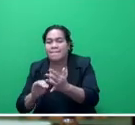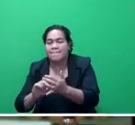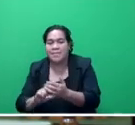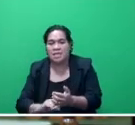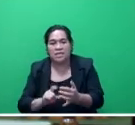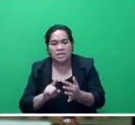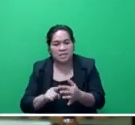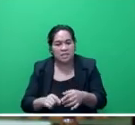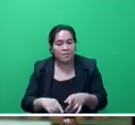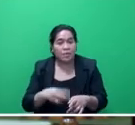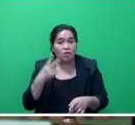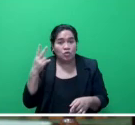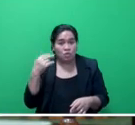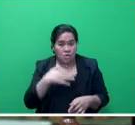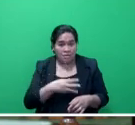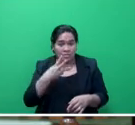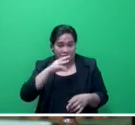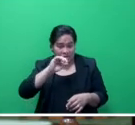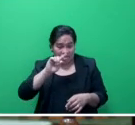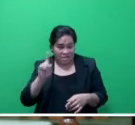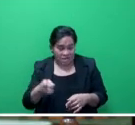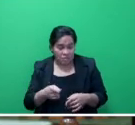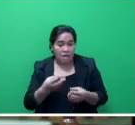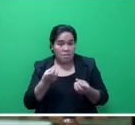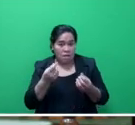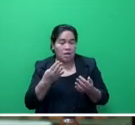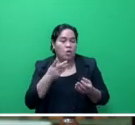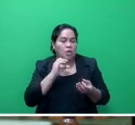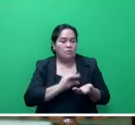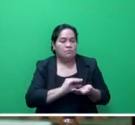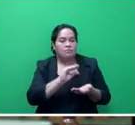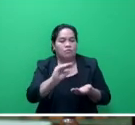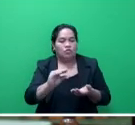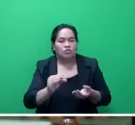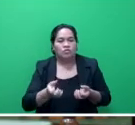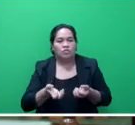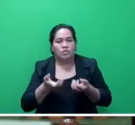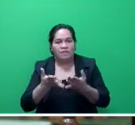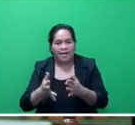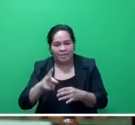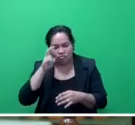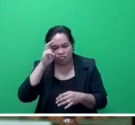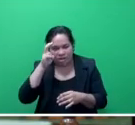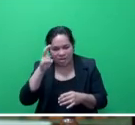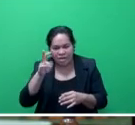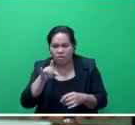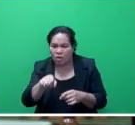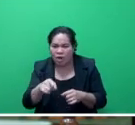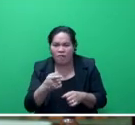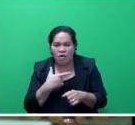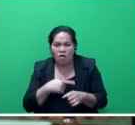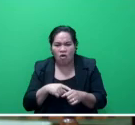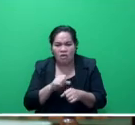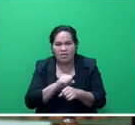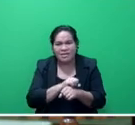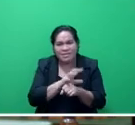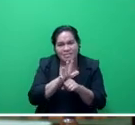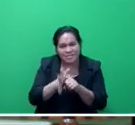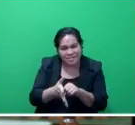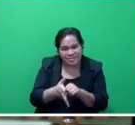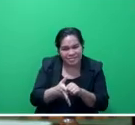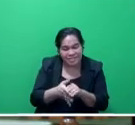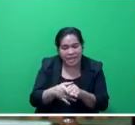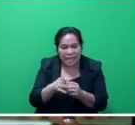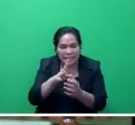$250,000 will be allocated to provide training and advisory services to assist MSMEs with the newly announced COVID-19 Recovery Credit Guarantee